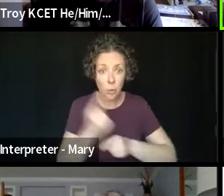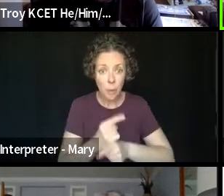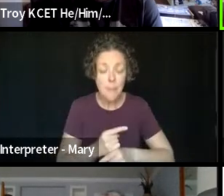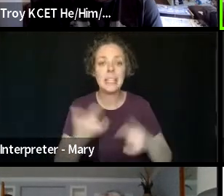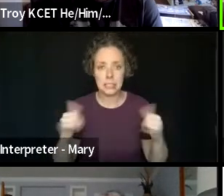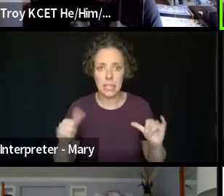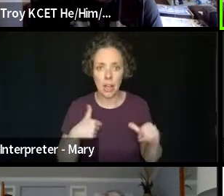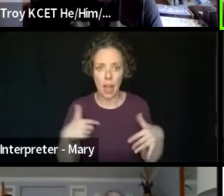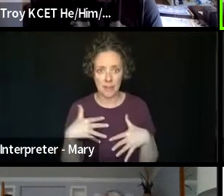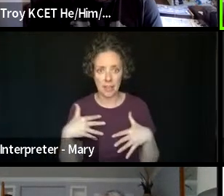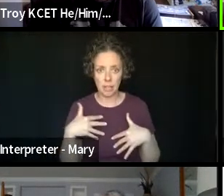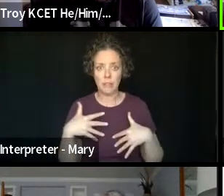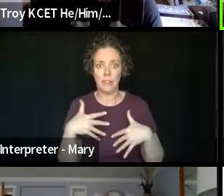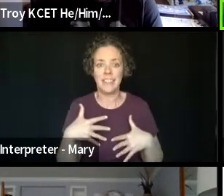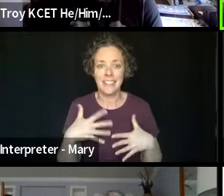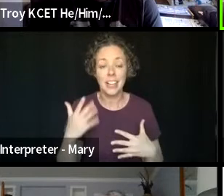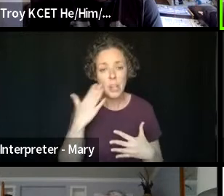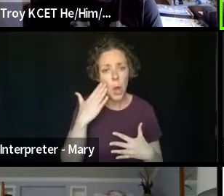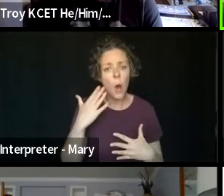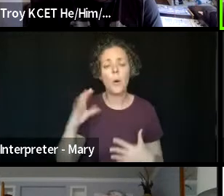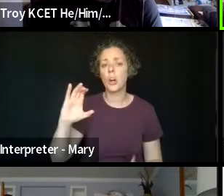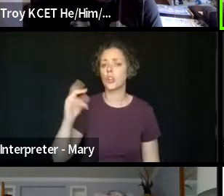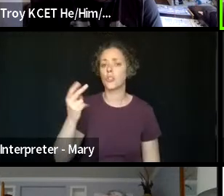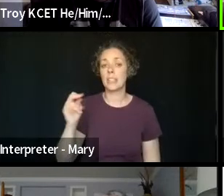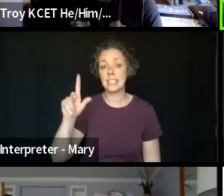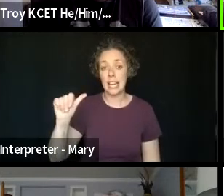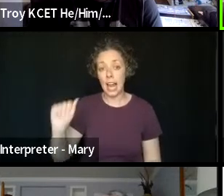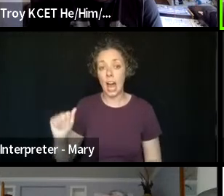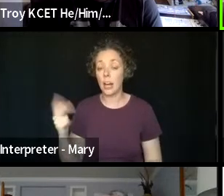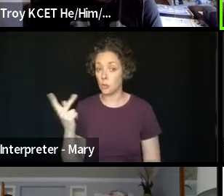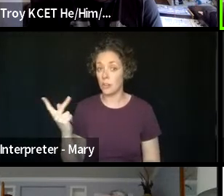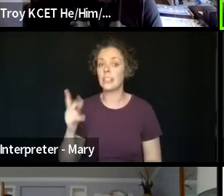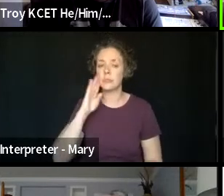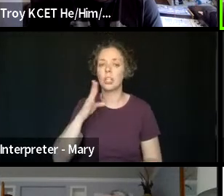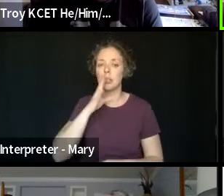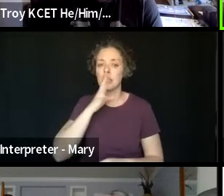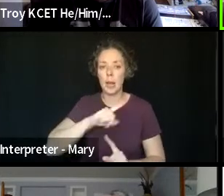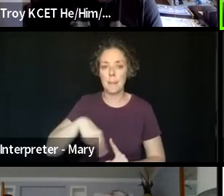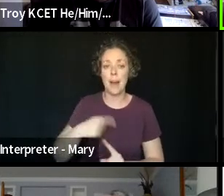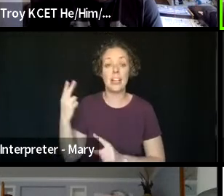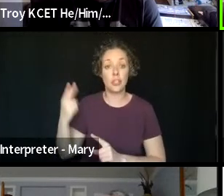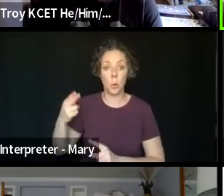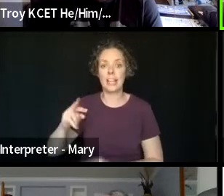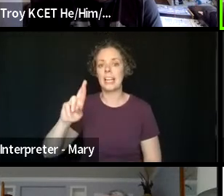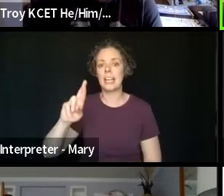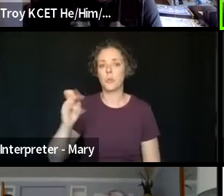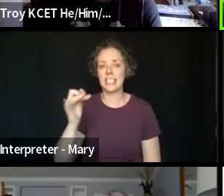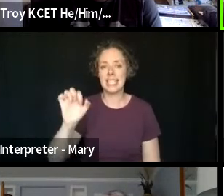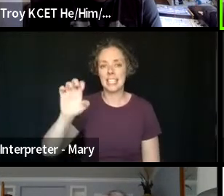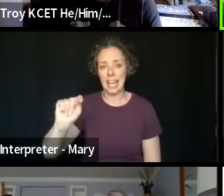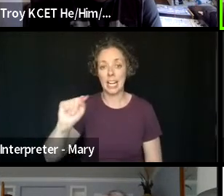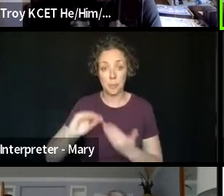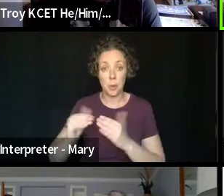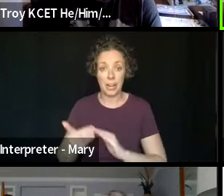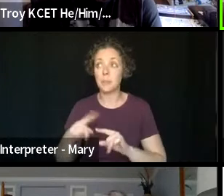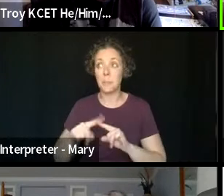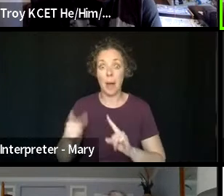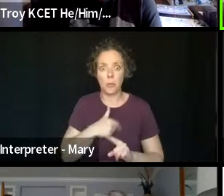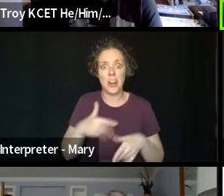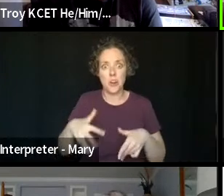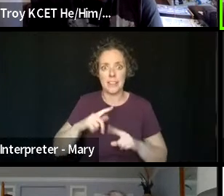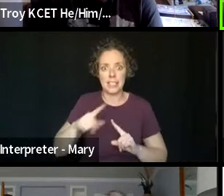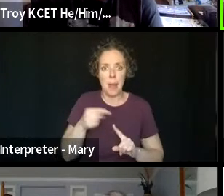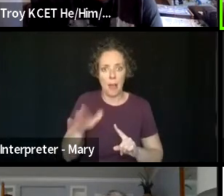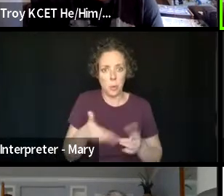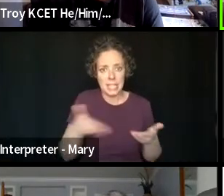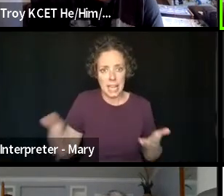going to cite Christina, and I always do, historically resilient communities. We're nervous about those things. And so how do we have